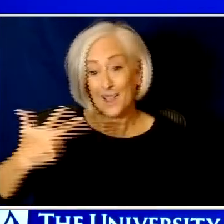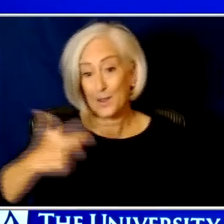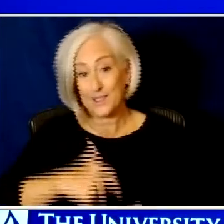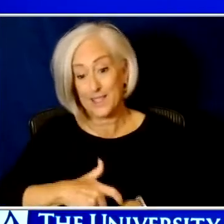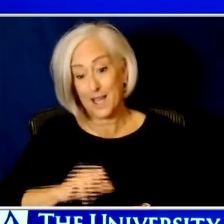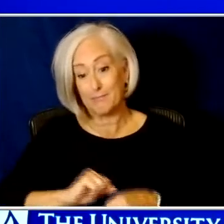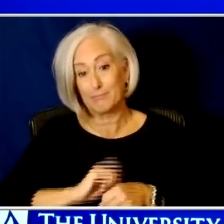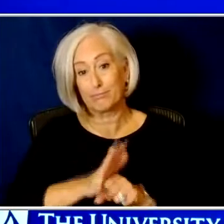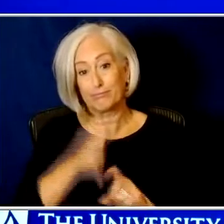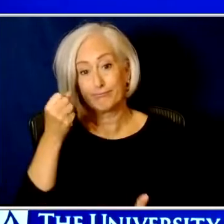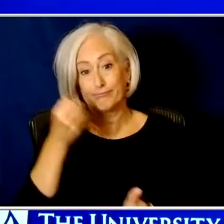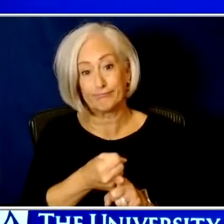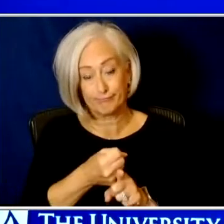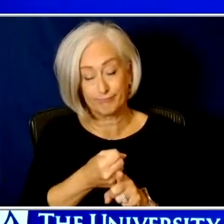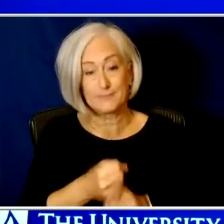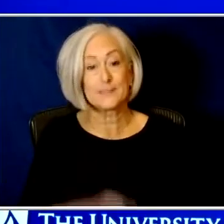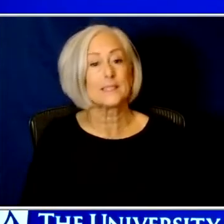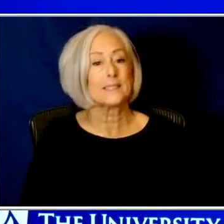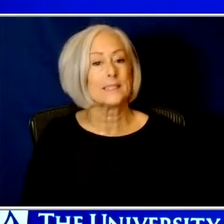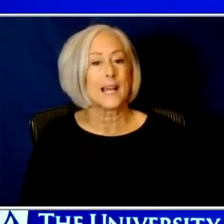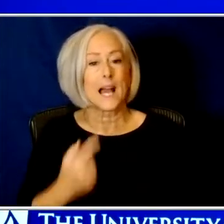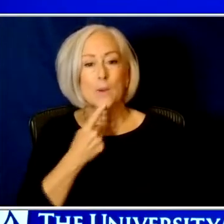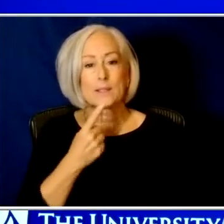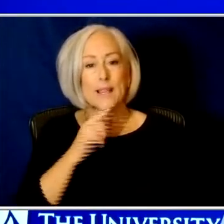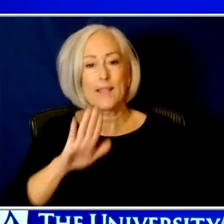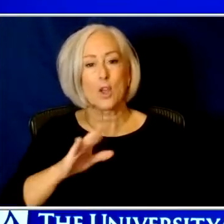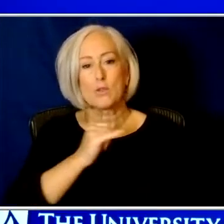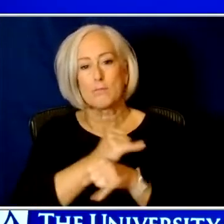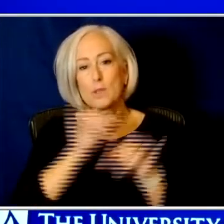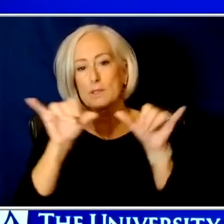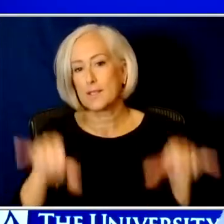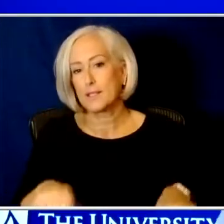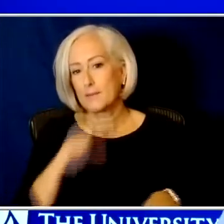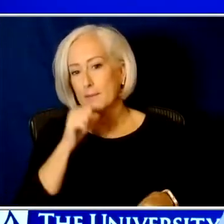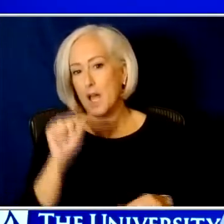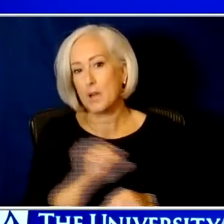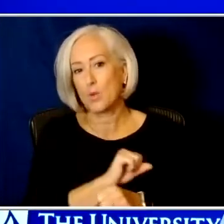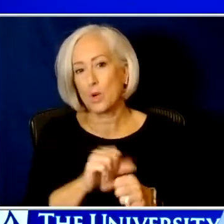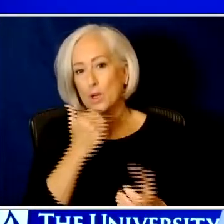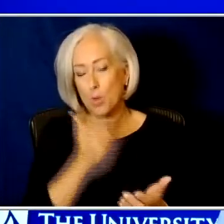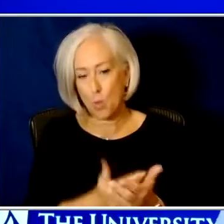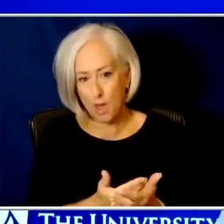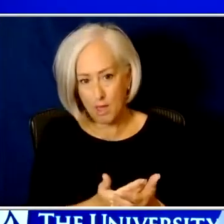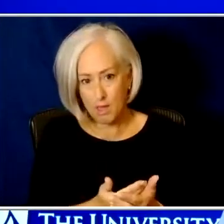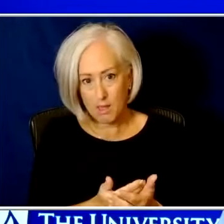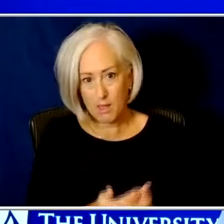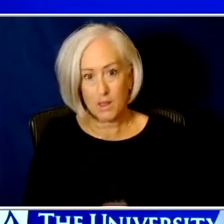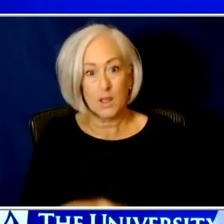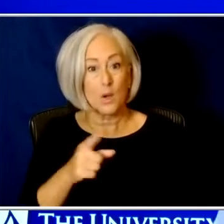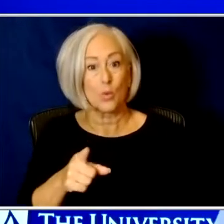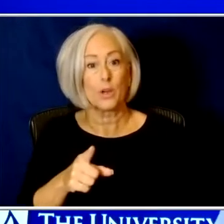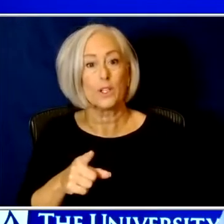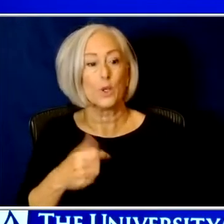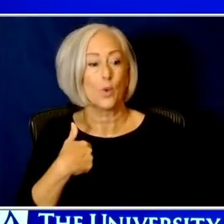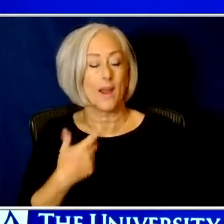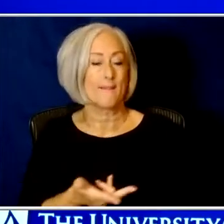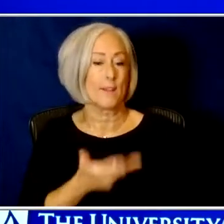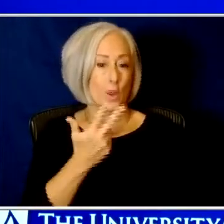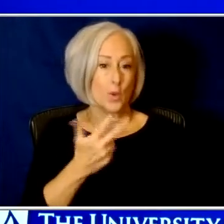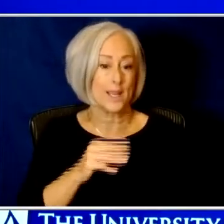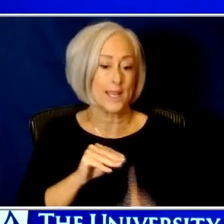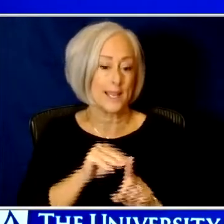look at the numbers declining around the United States for COVID, which is great. We'll see what happens because the weather's starting to get cold,